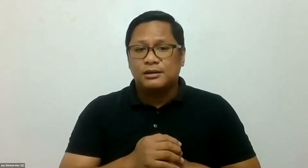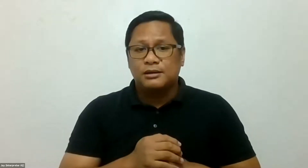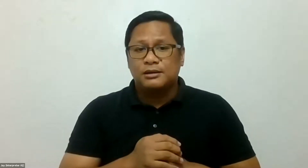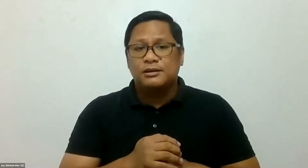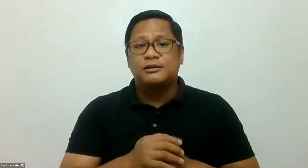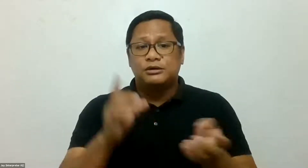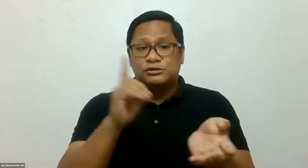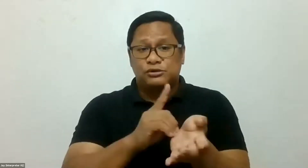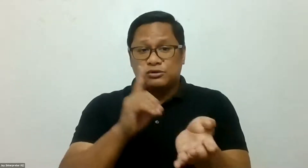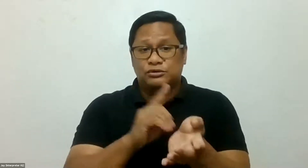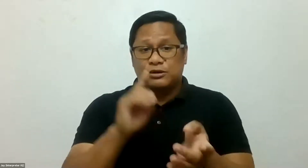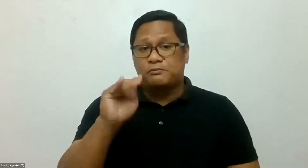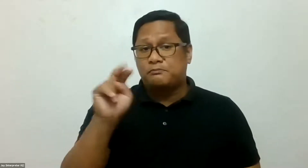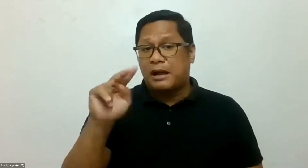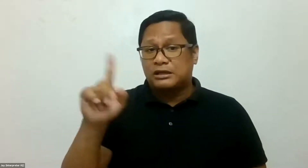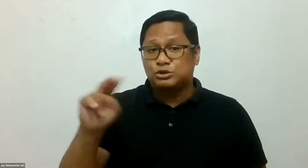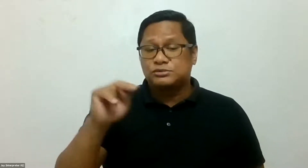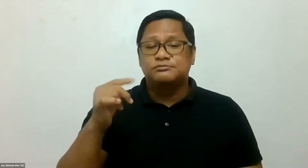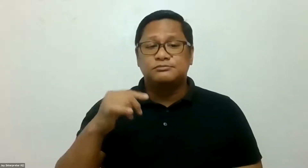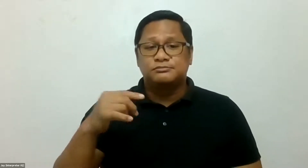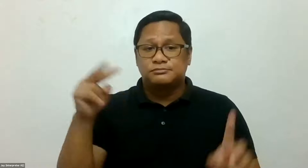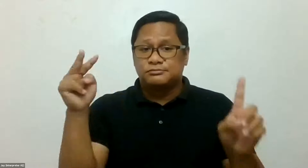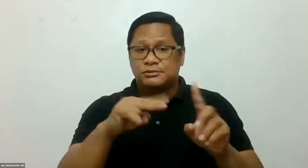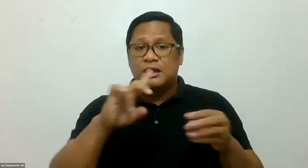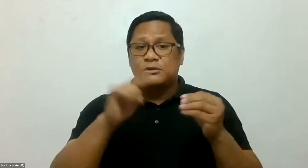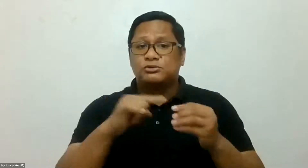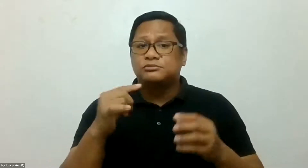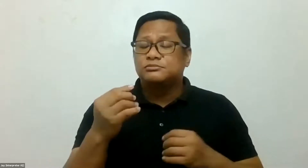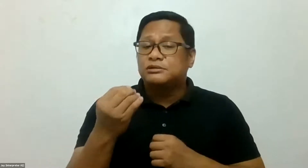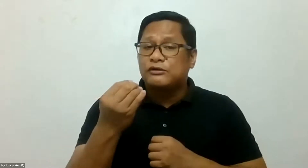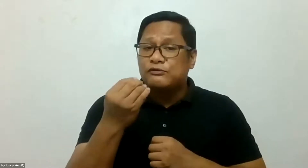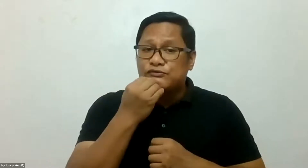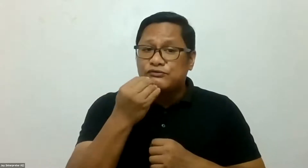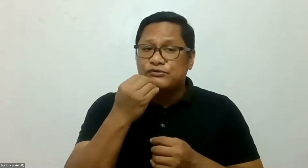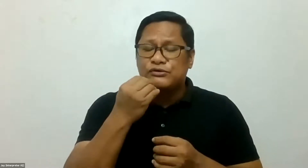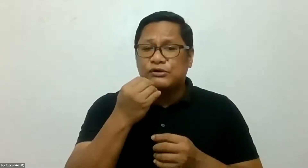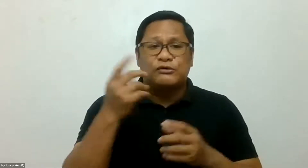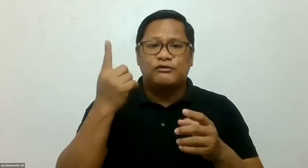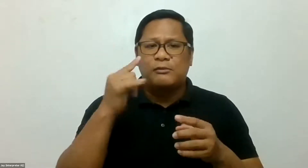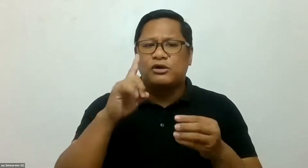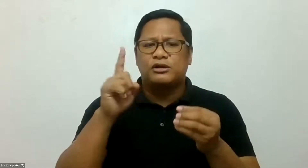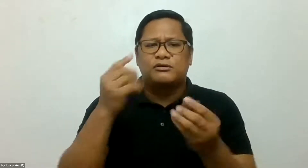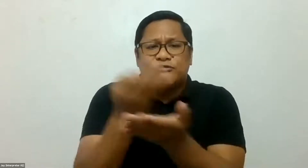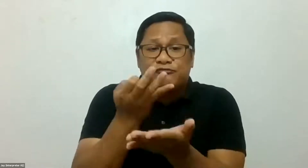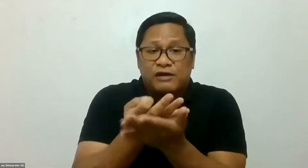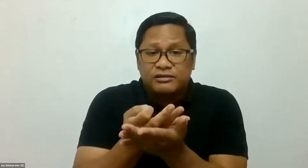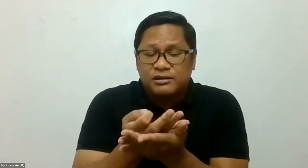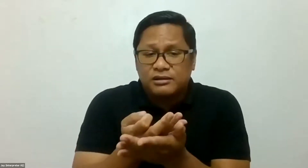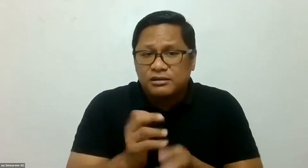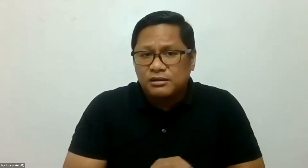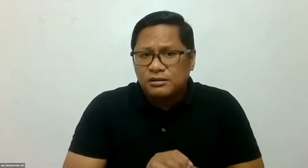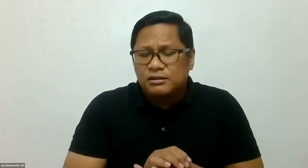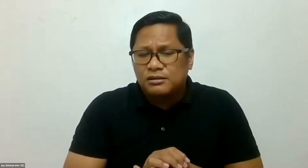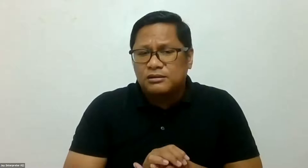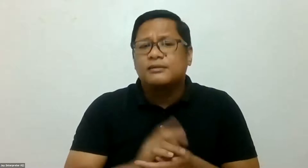Dr. Banson pointed out about the pooled funding. This is something that